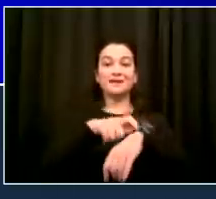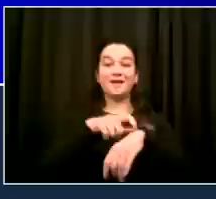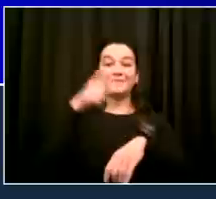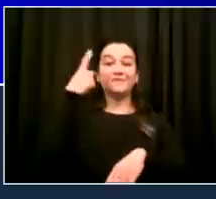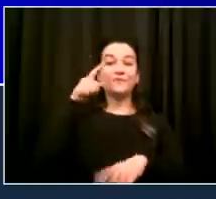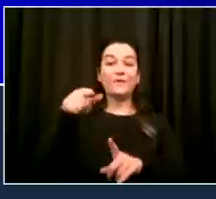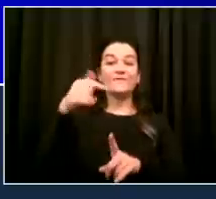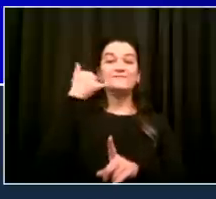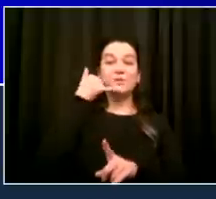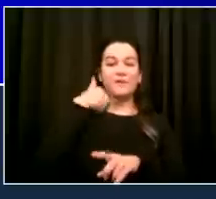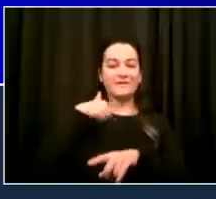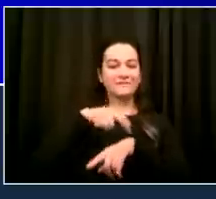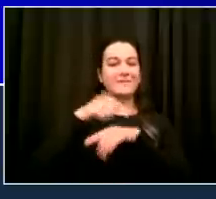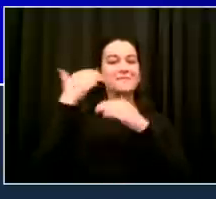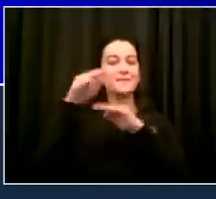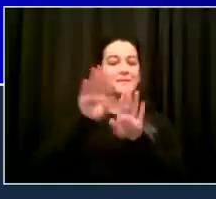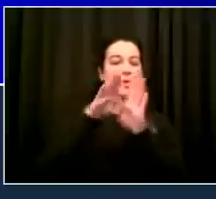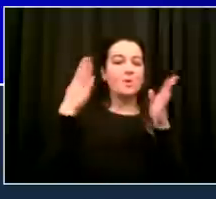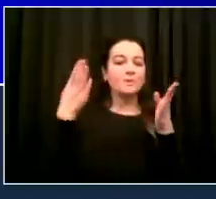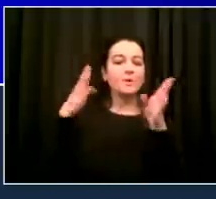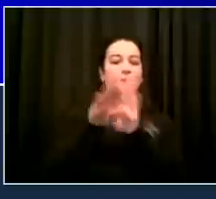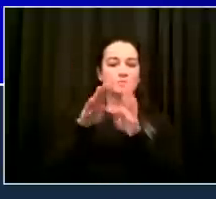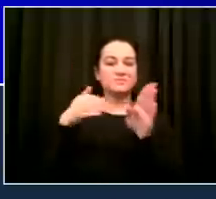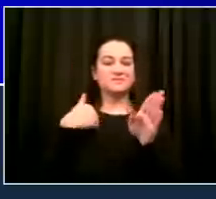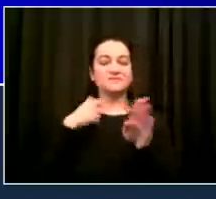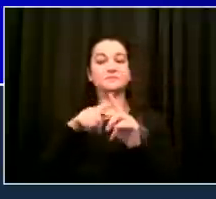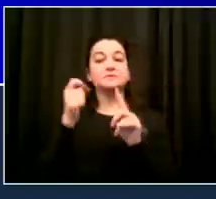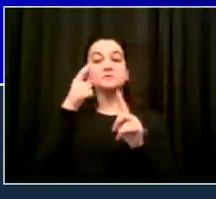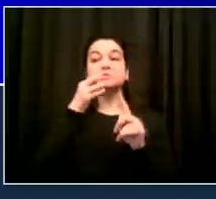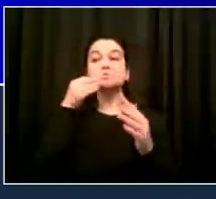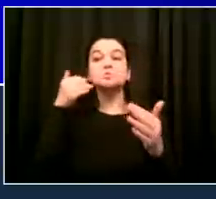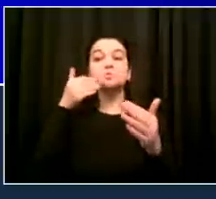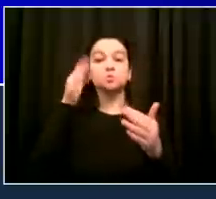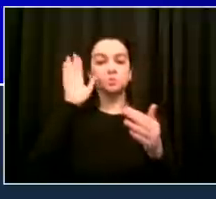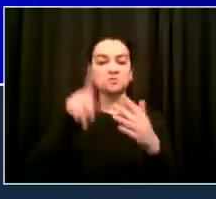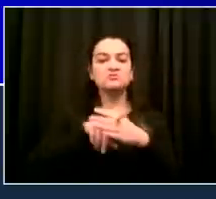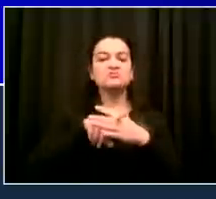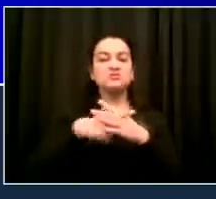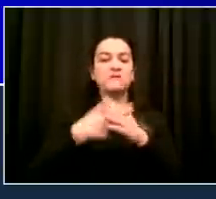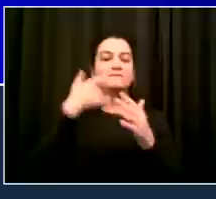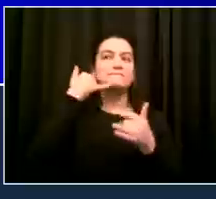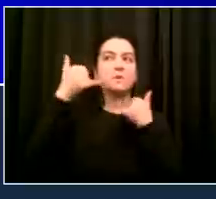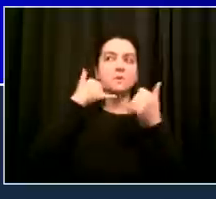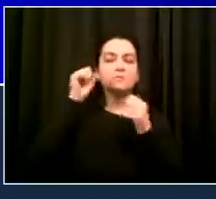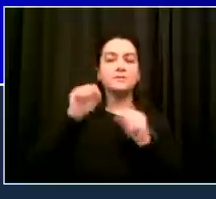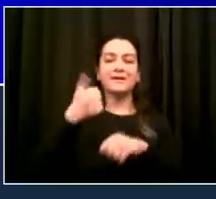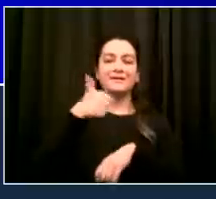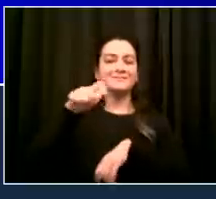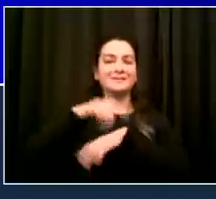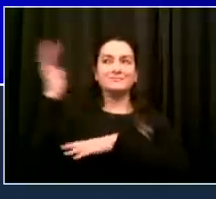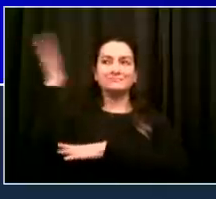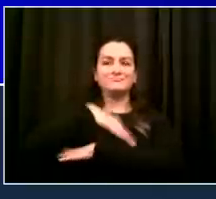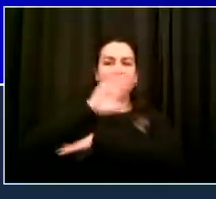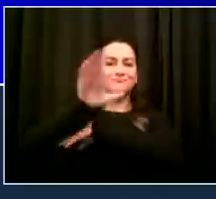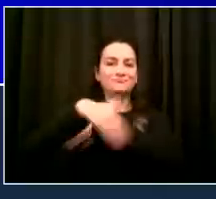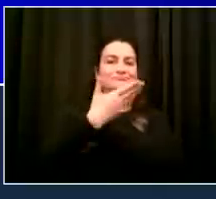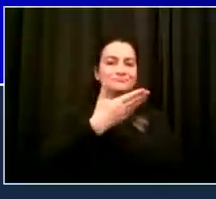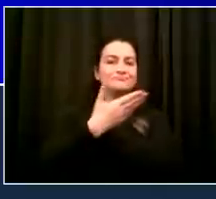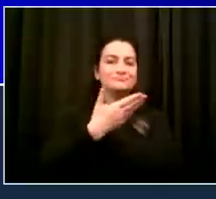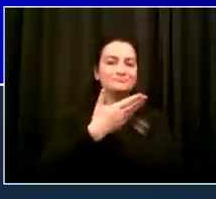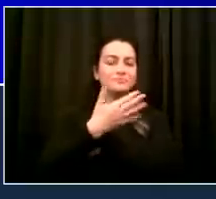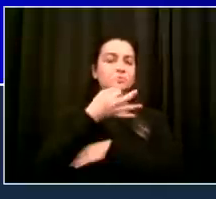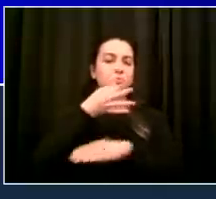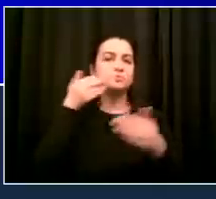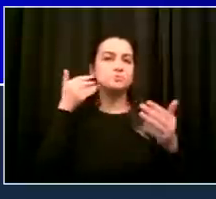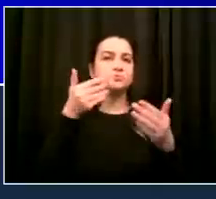24/7. Again, what's our goal? Month of January, 1 million doses on target. Yesterday, a great day. We're on target